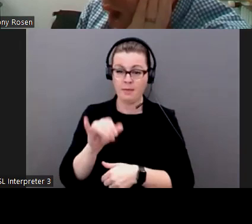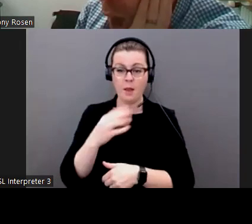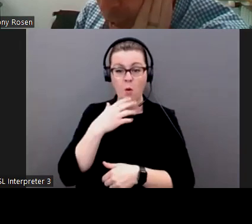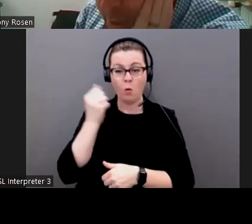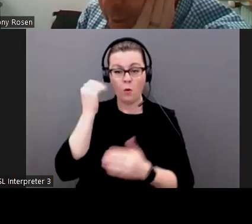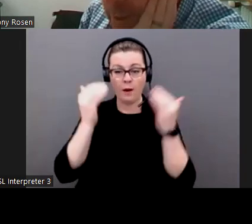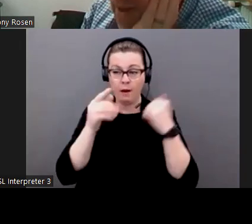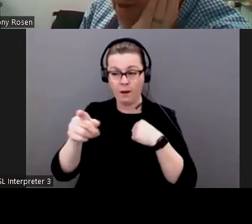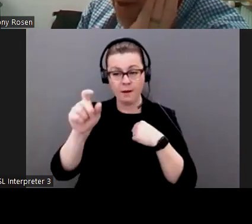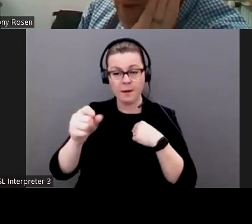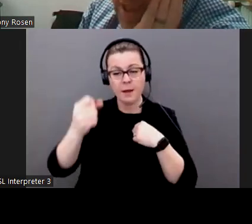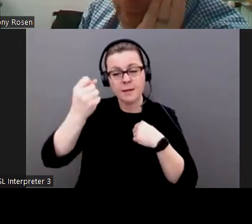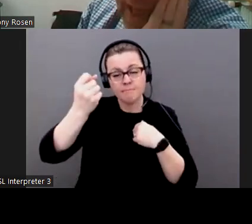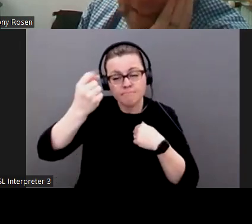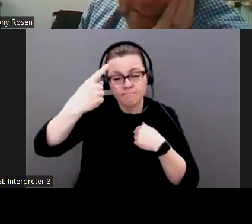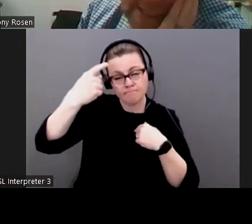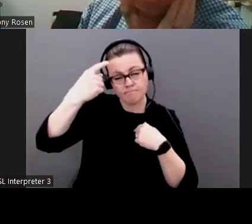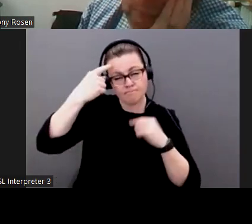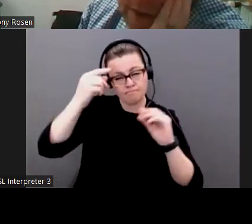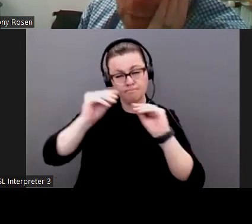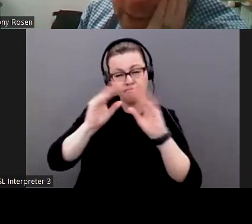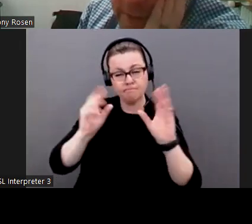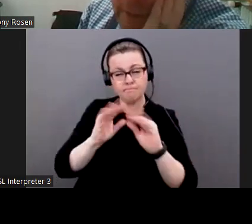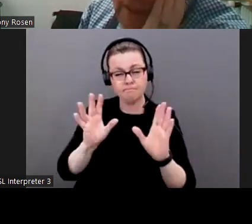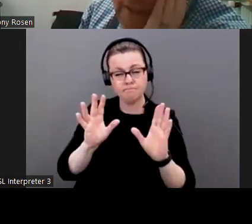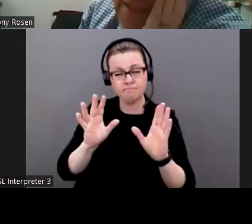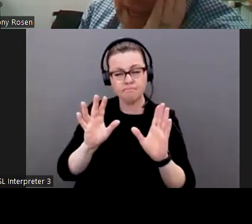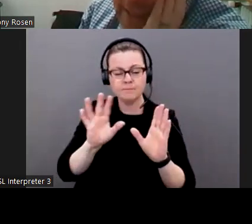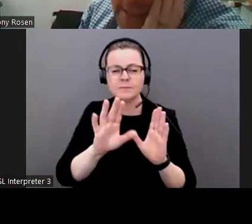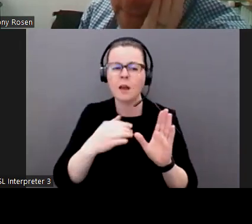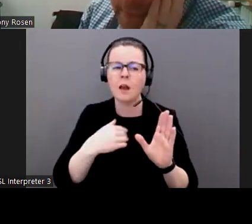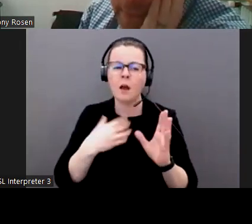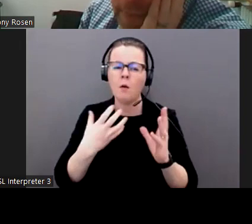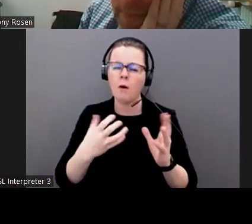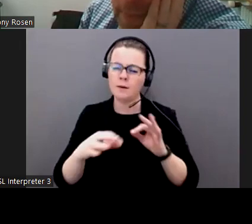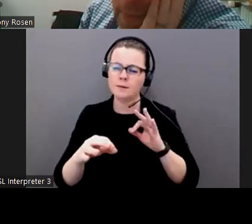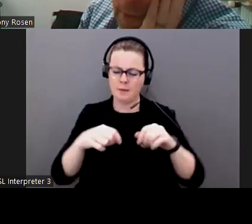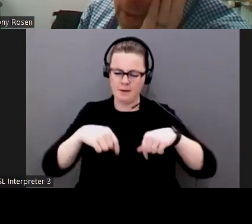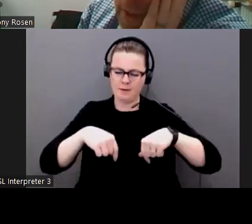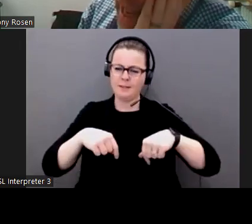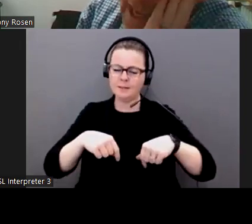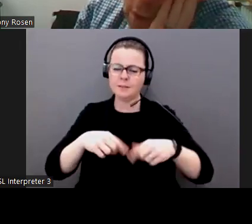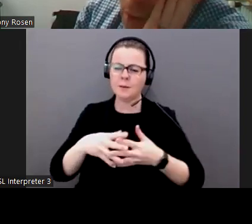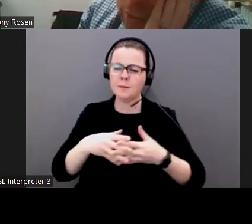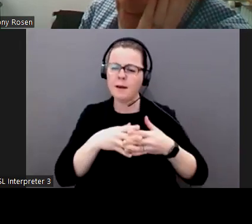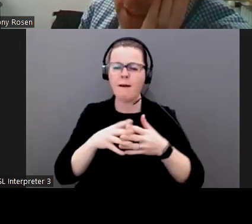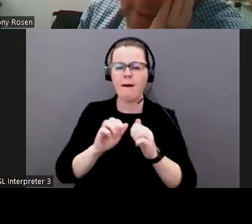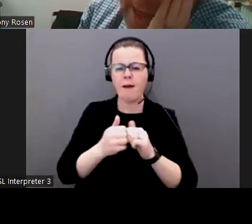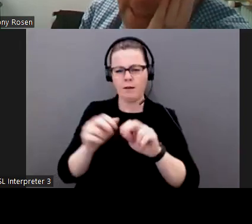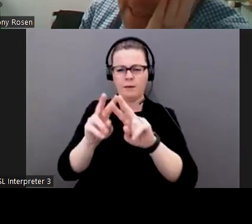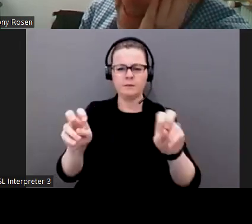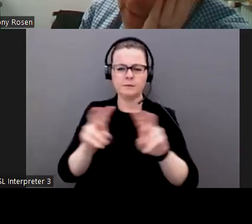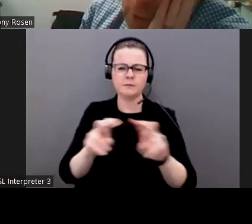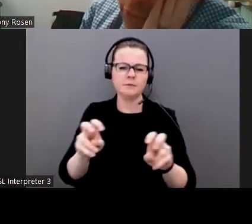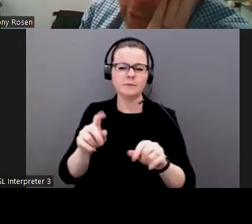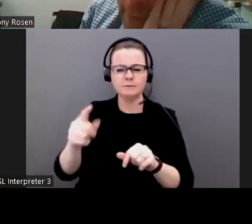to pause to explain at least how we do it in the States. An 8-year-old comes to me